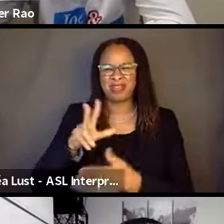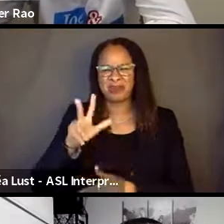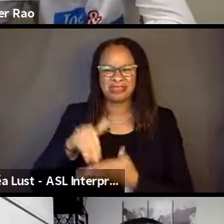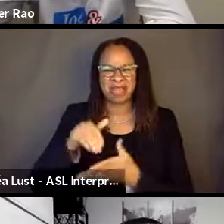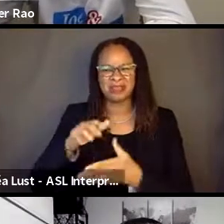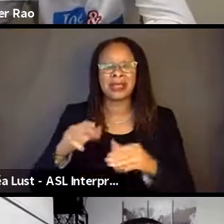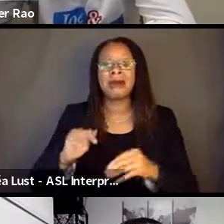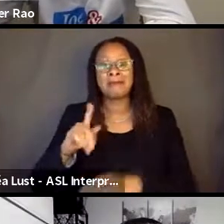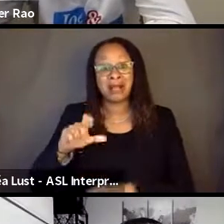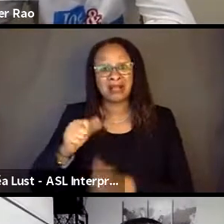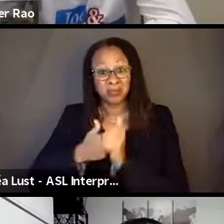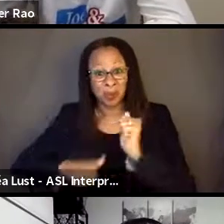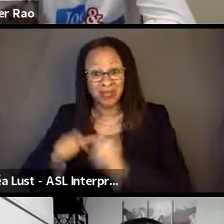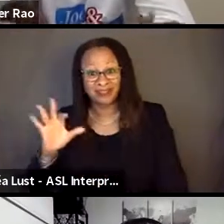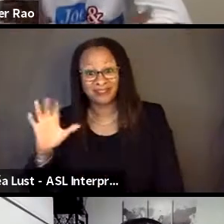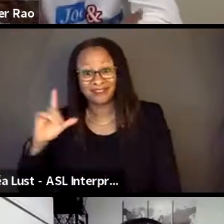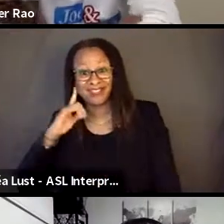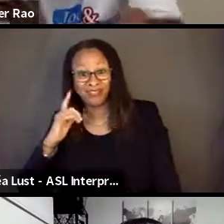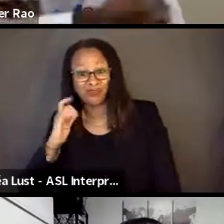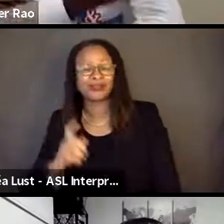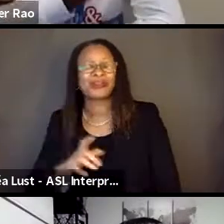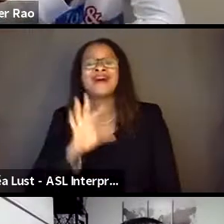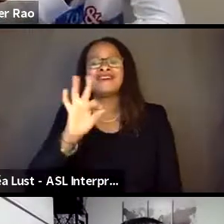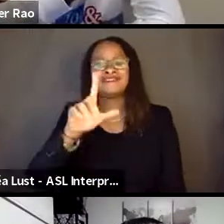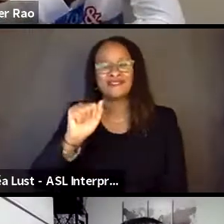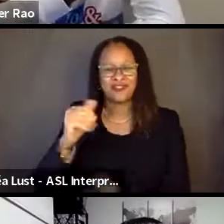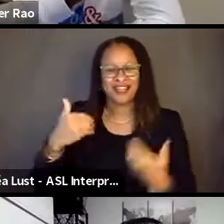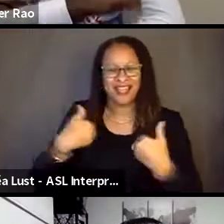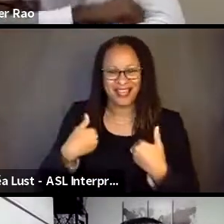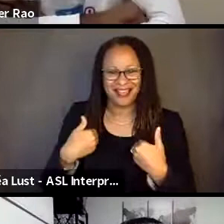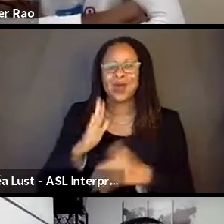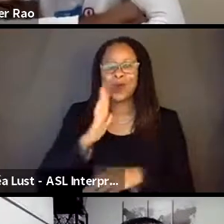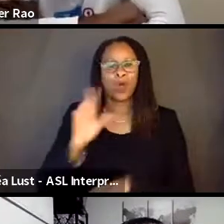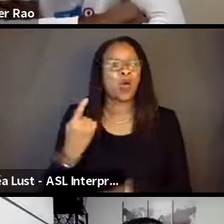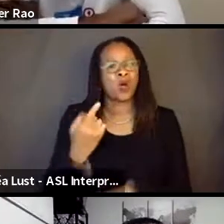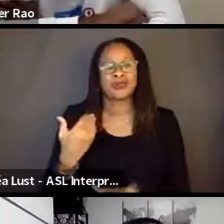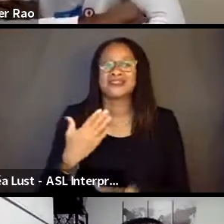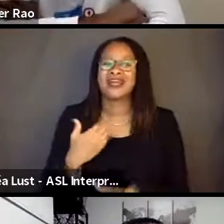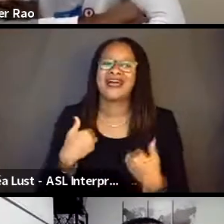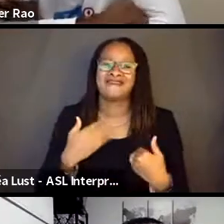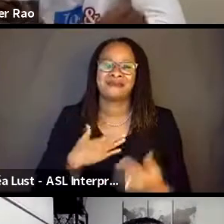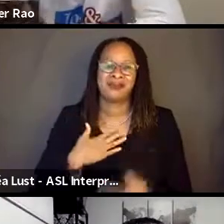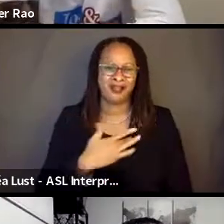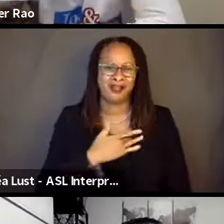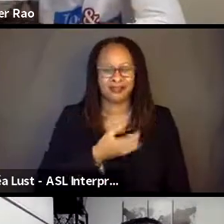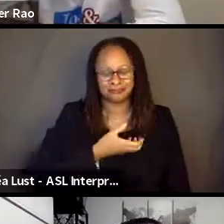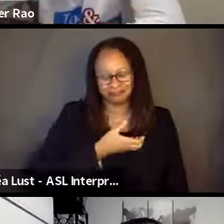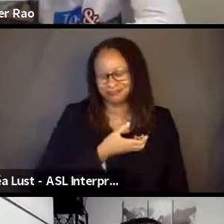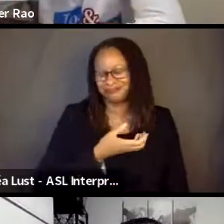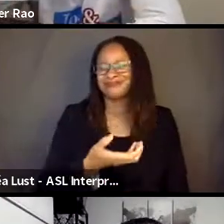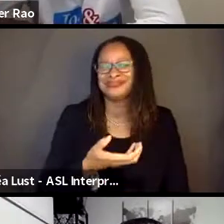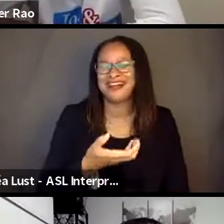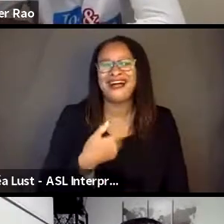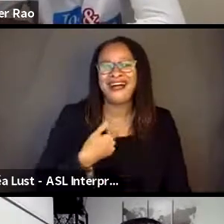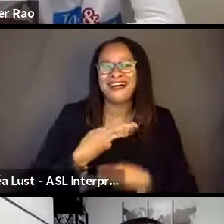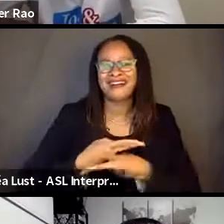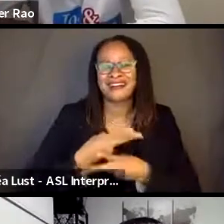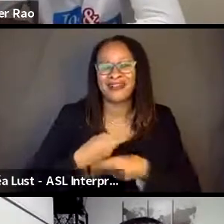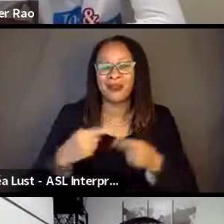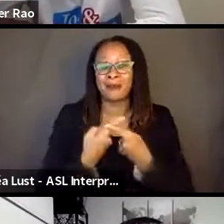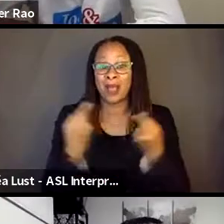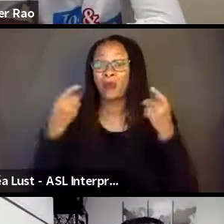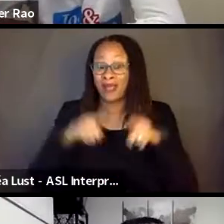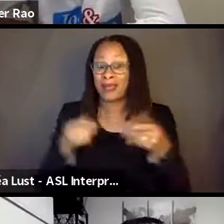in California, Florida has and will always have my heart. I care about what happens